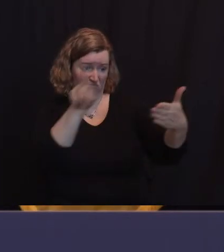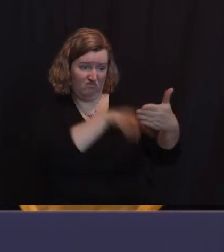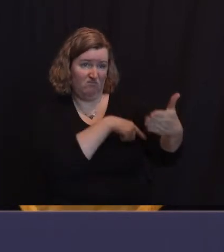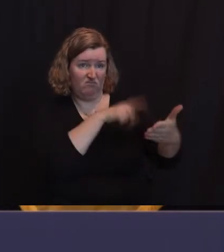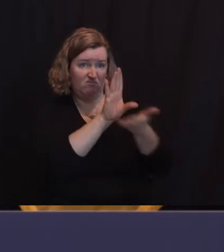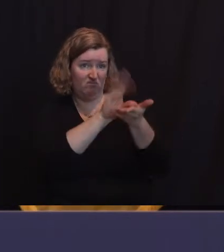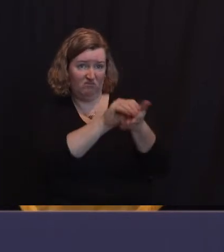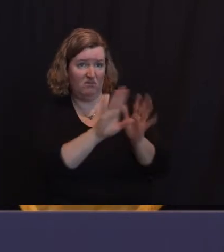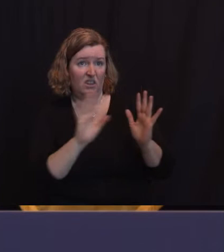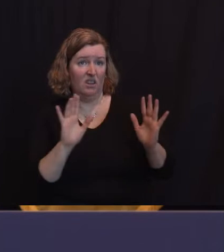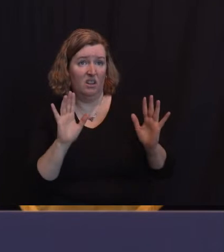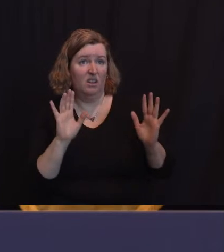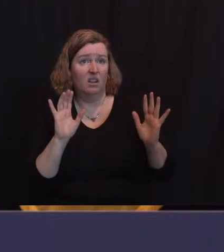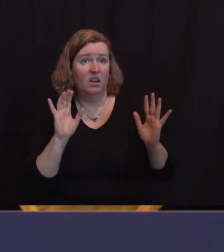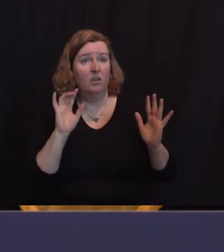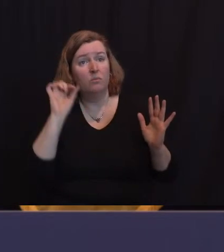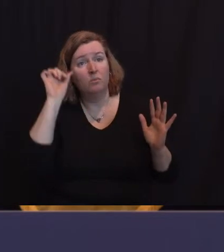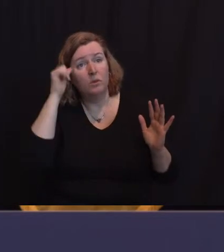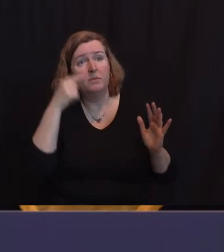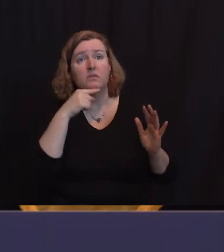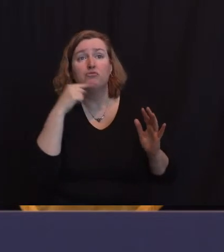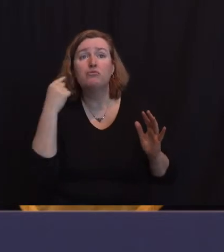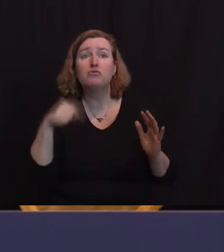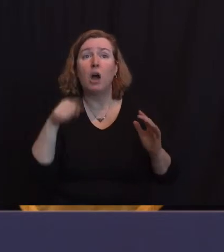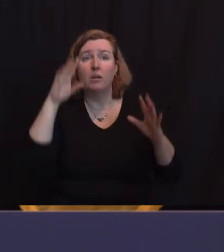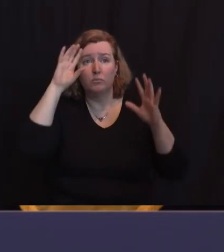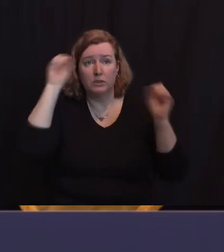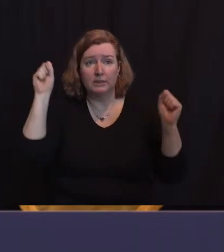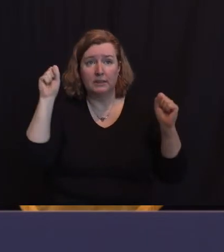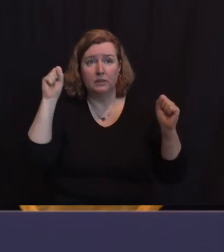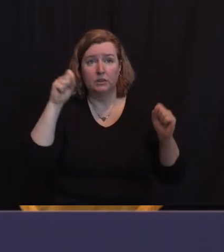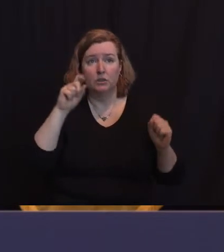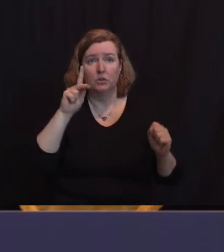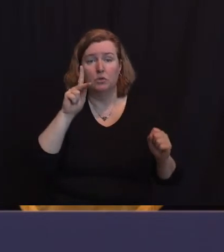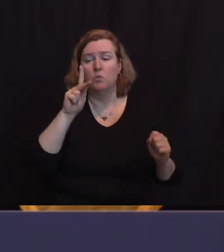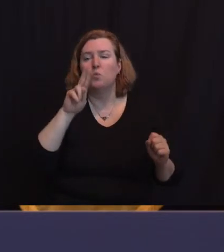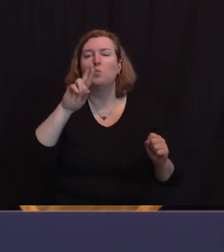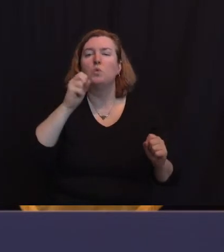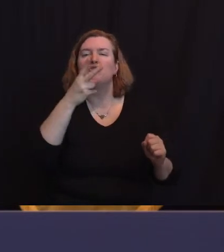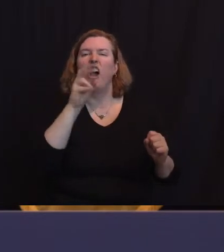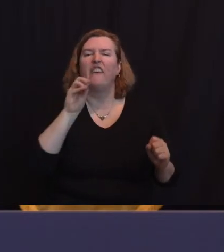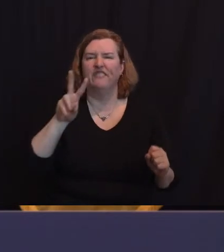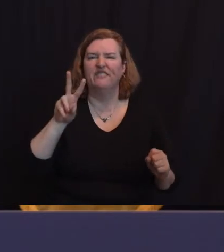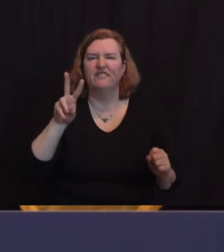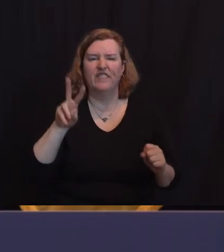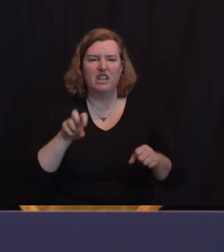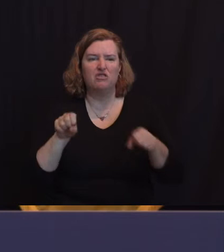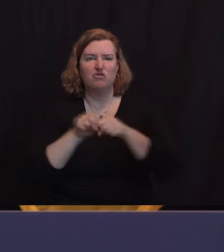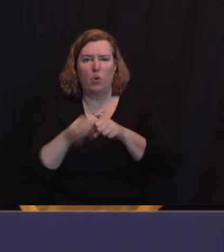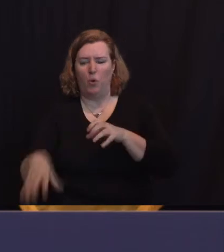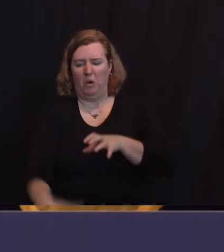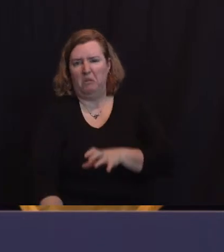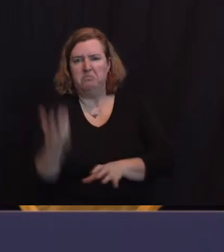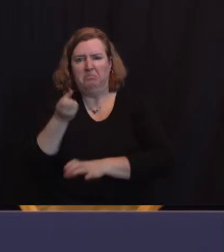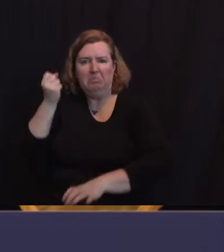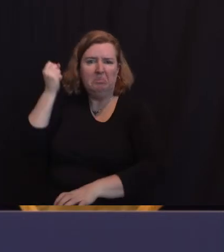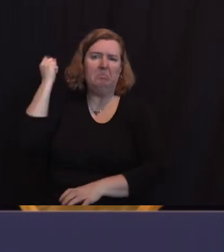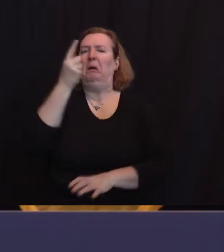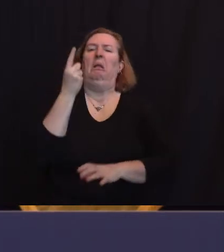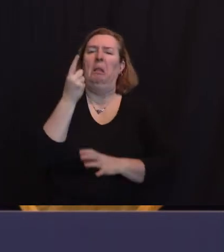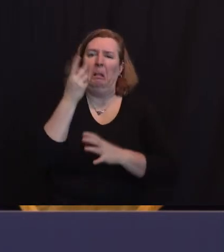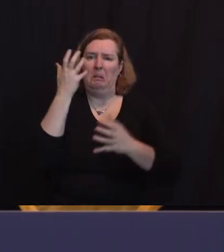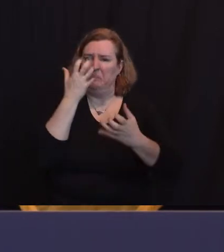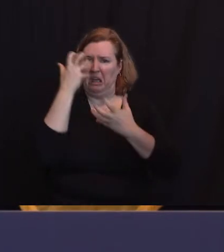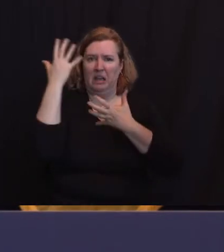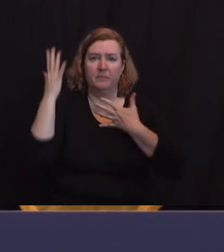here who acknowledges the fact that I could have pounded the table with one of my shoes, but more on that later. Any color on the